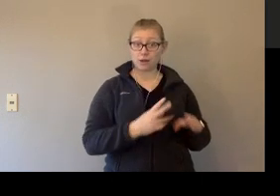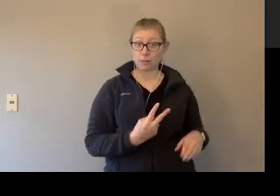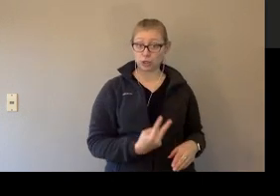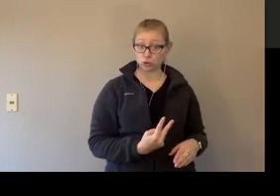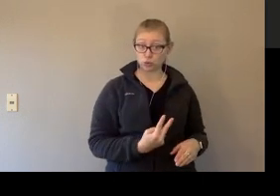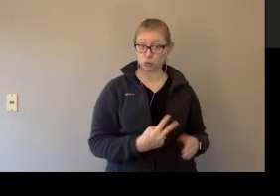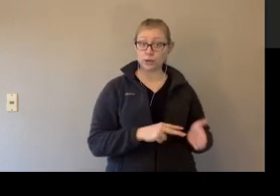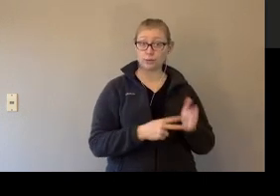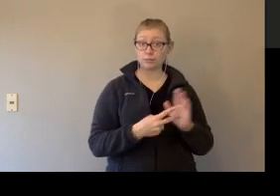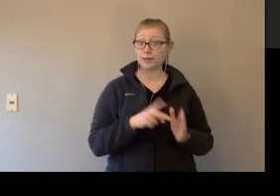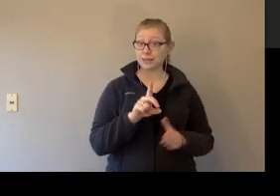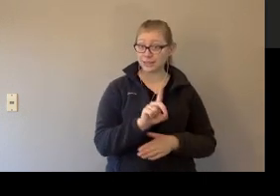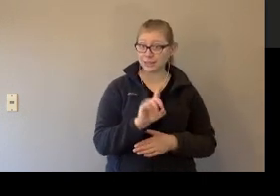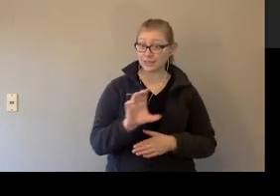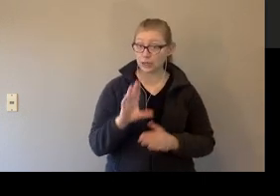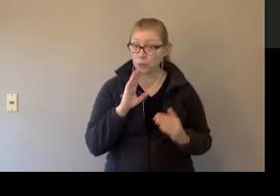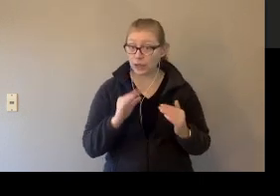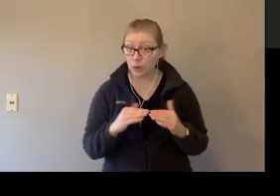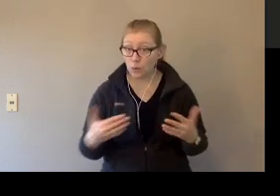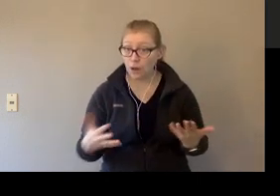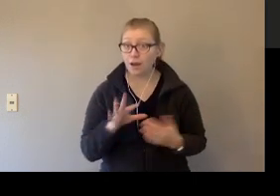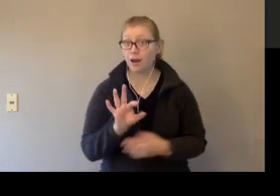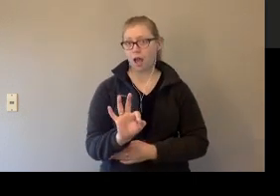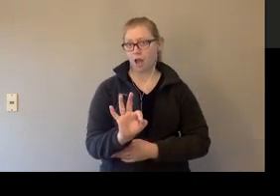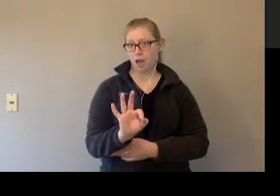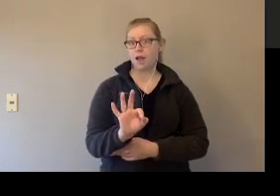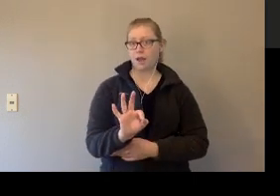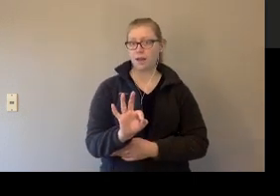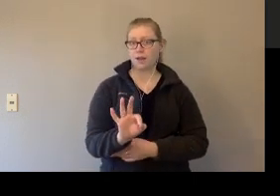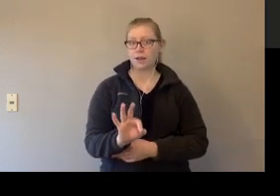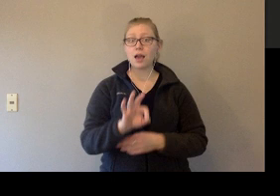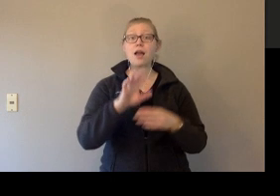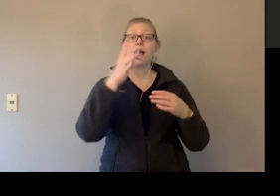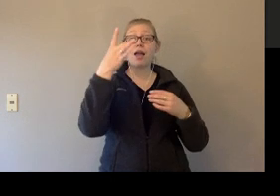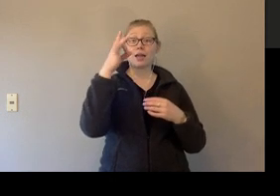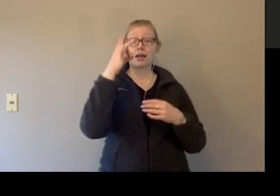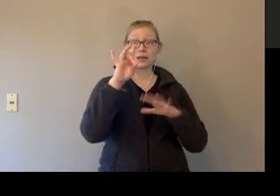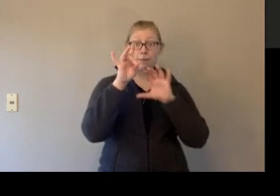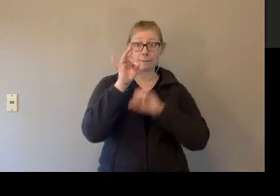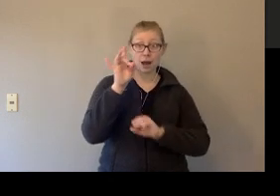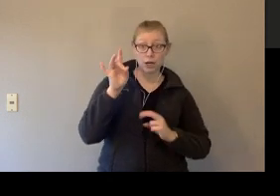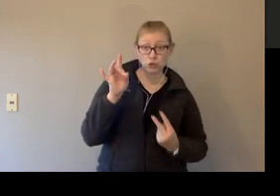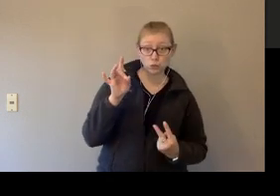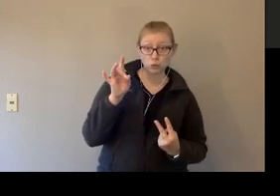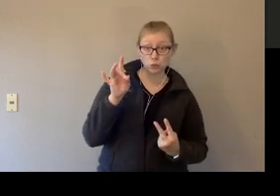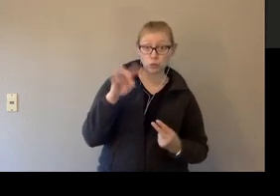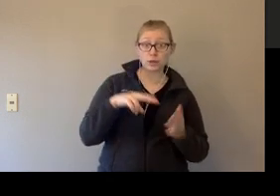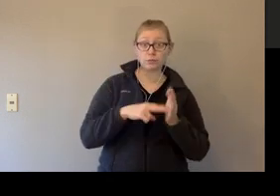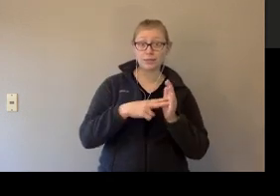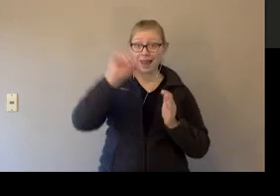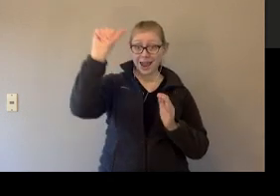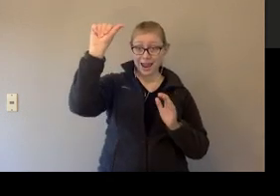segment DC is going to be 9. And 18 minus 2